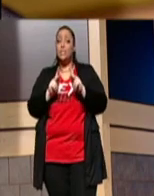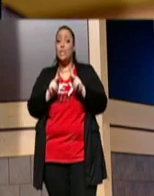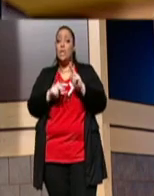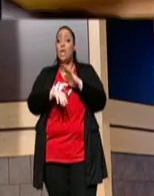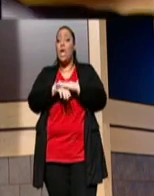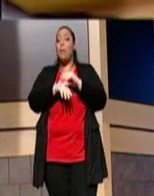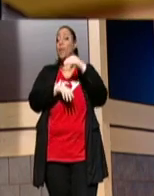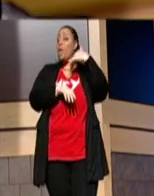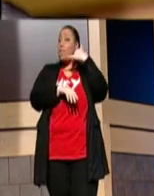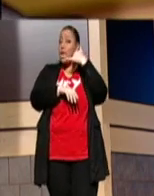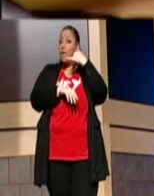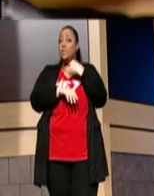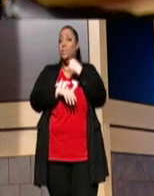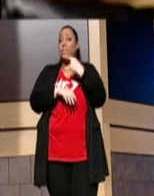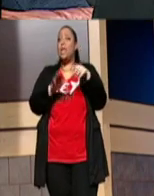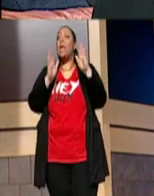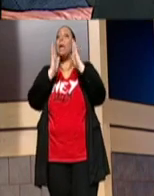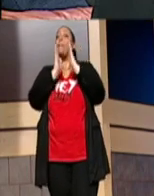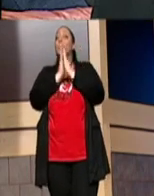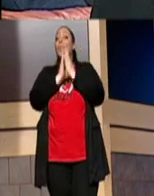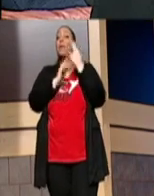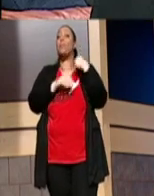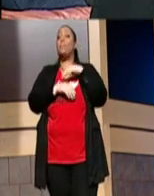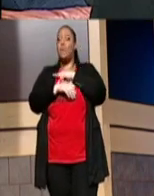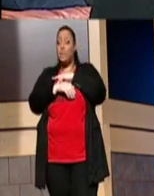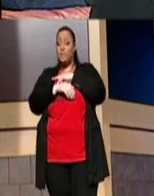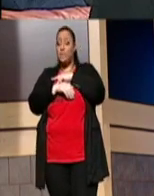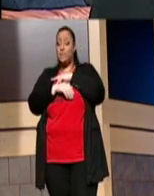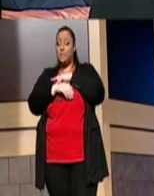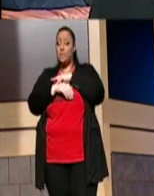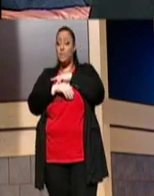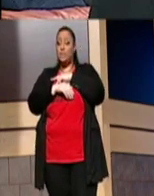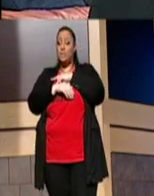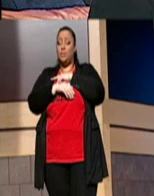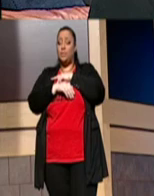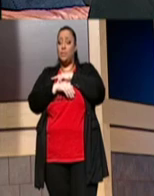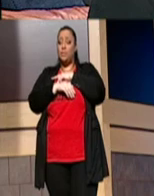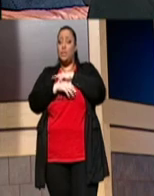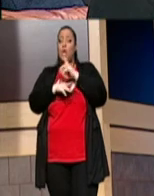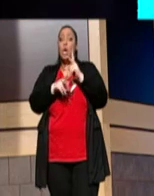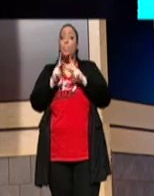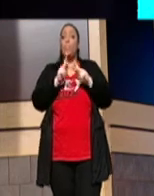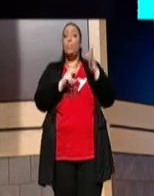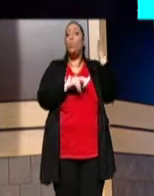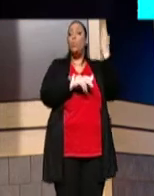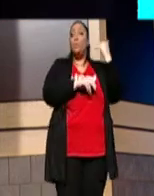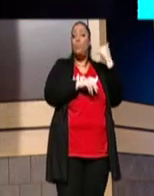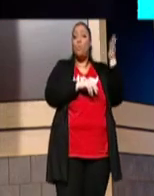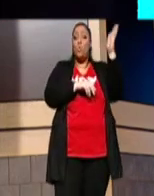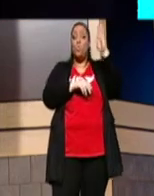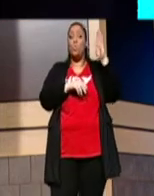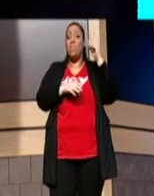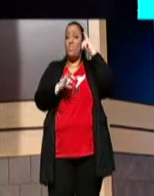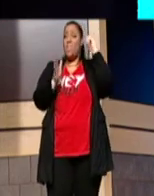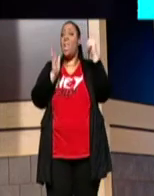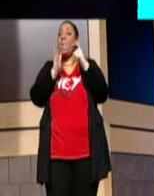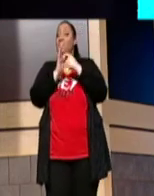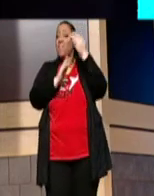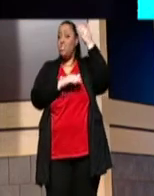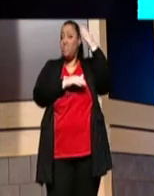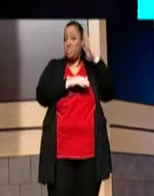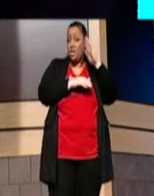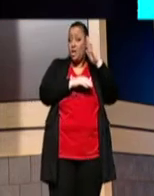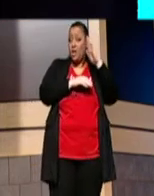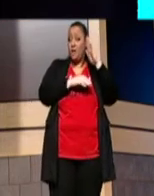and saying, "Look, pray for the hospital." Gotcha. People who before never acknowledged God are now even